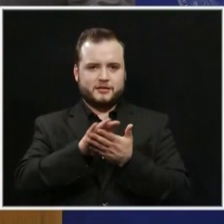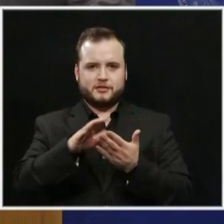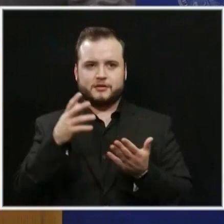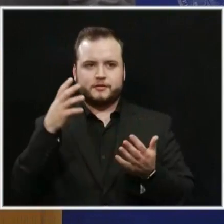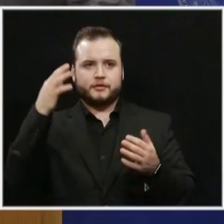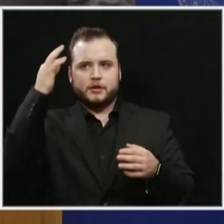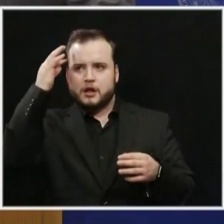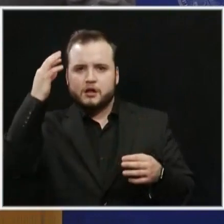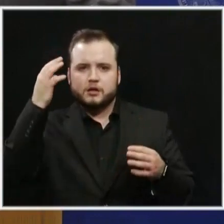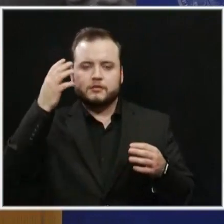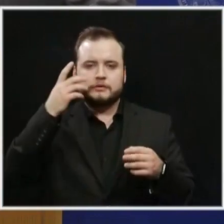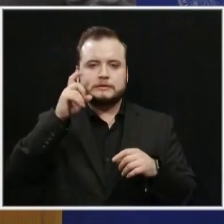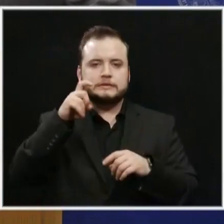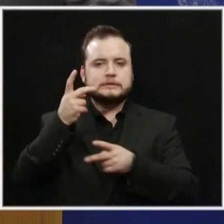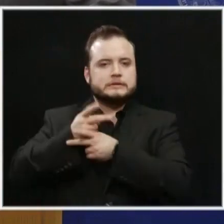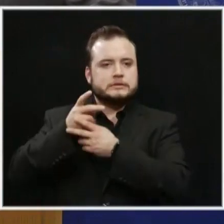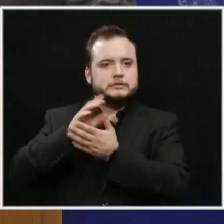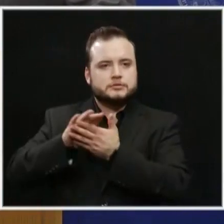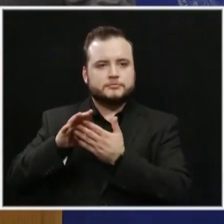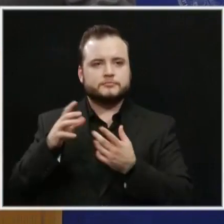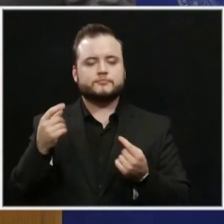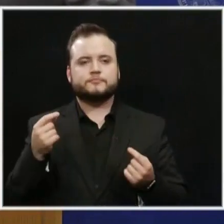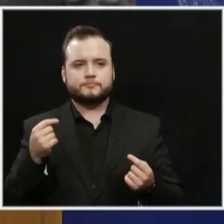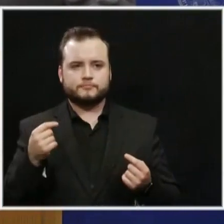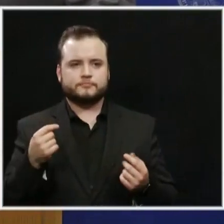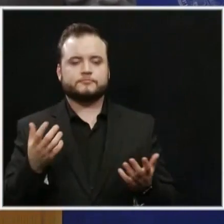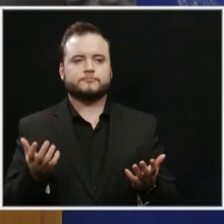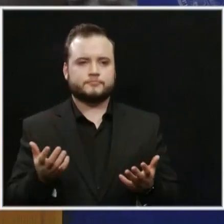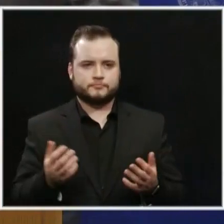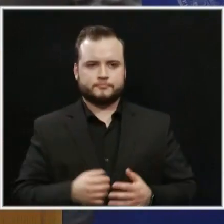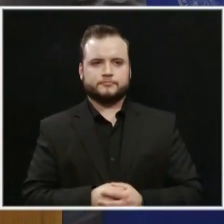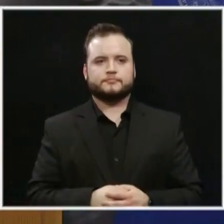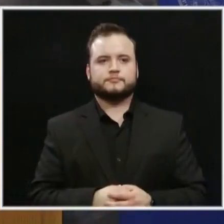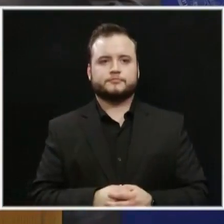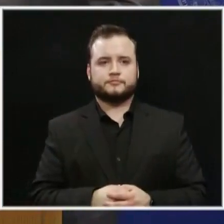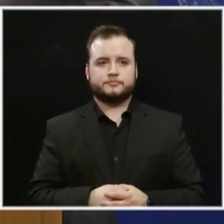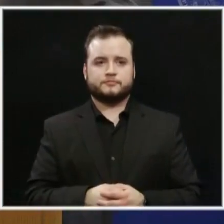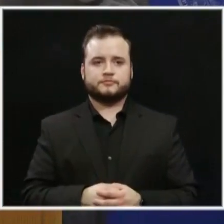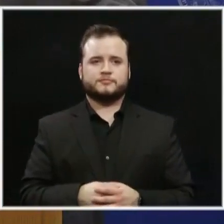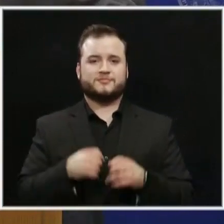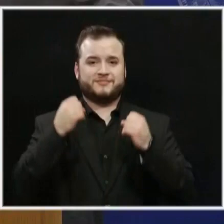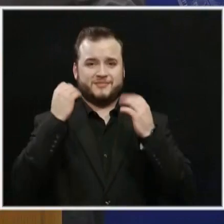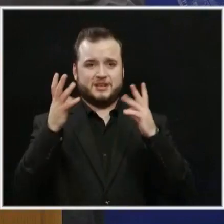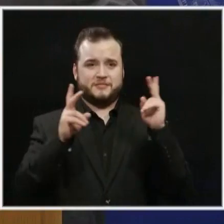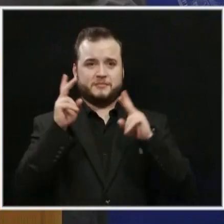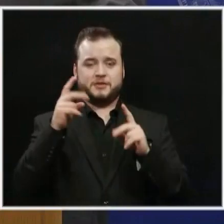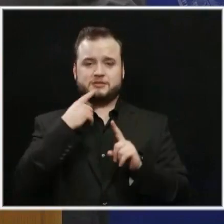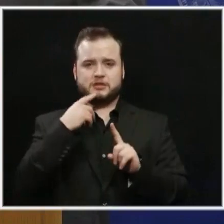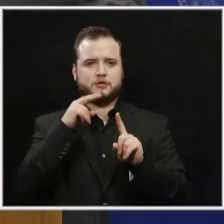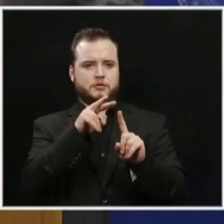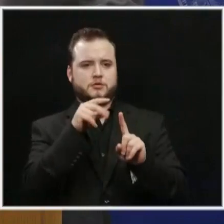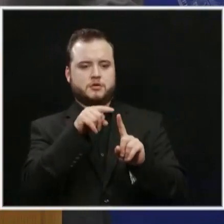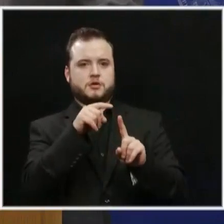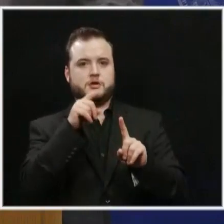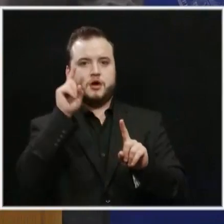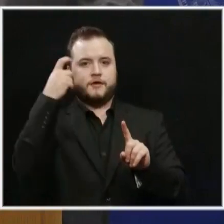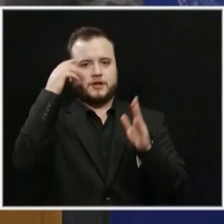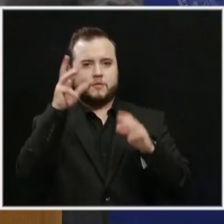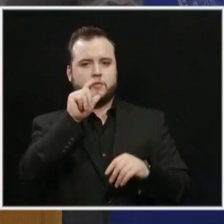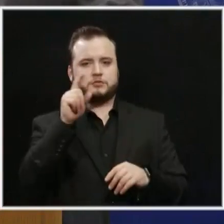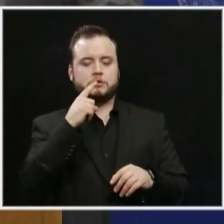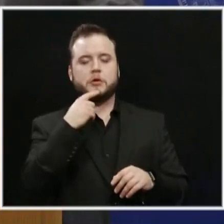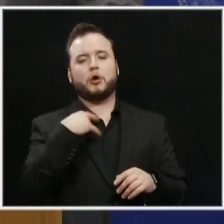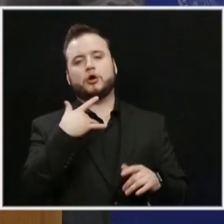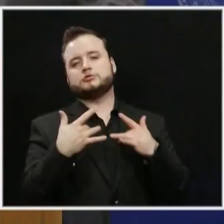told me that looking at me, they said that's why I'm not concerned about that. I am concerned about the people who cut hair and do things. I think it's a